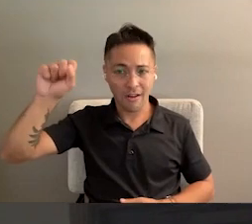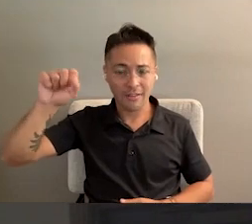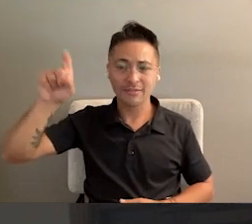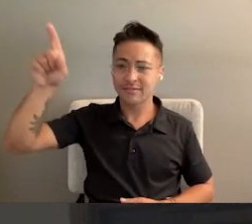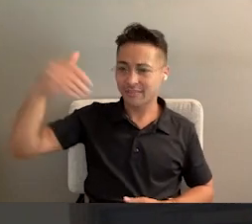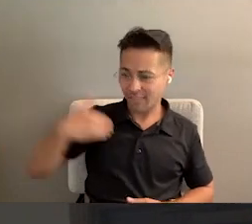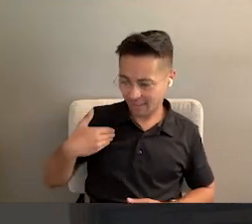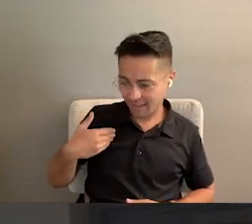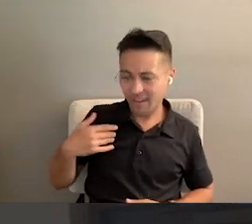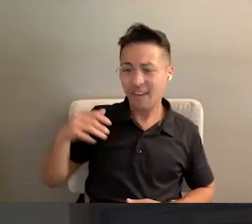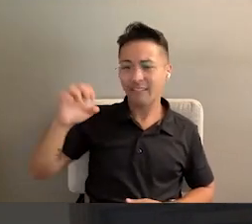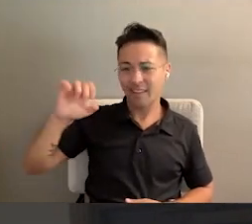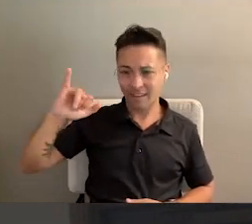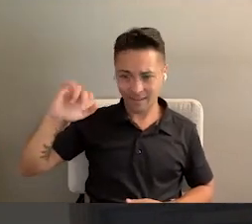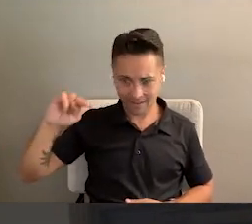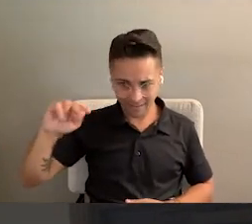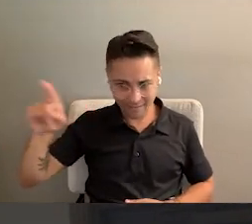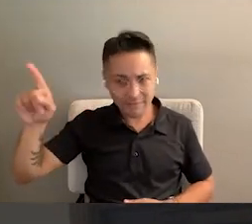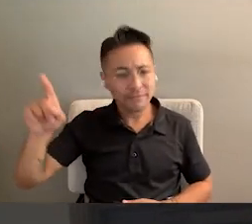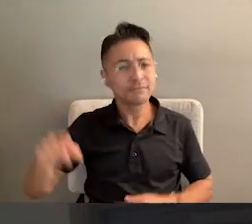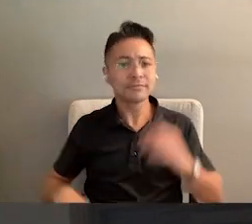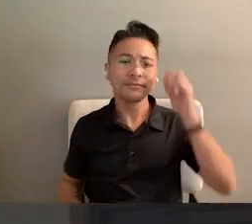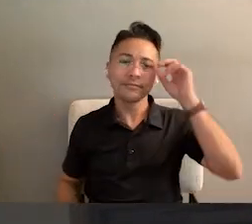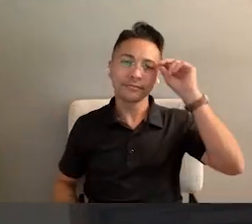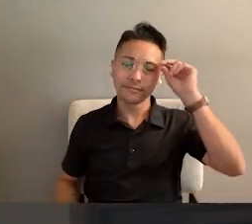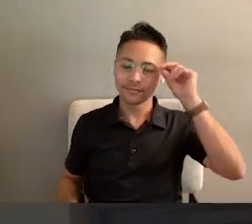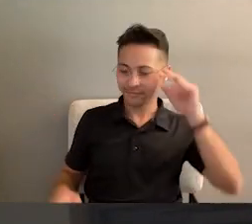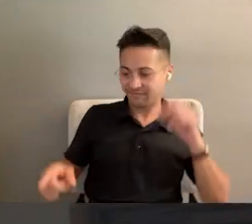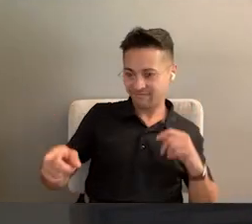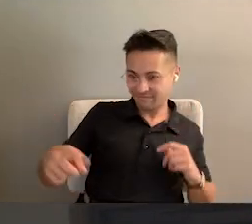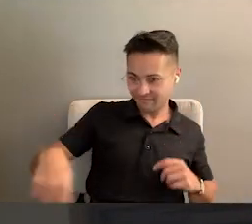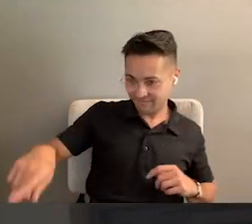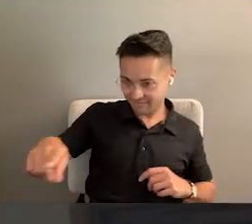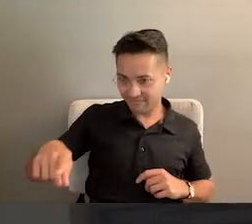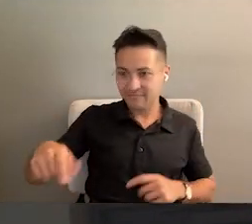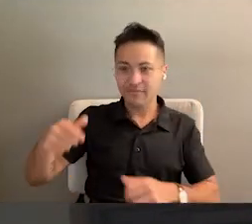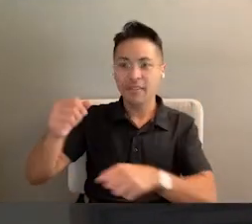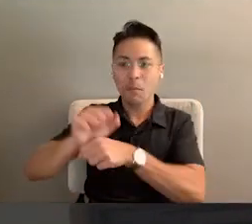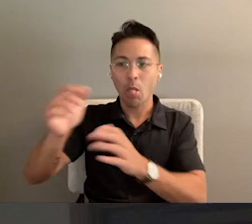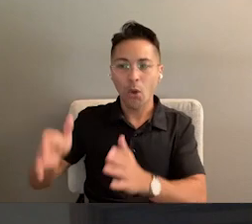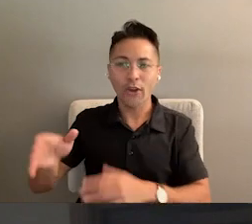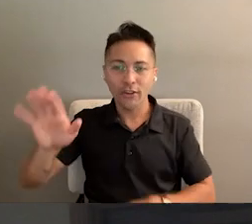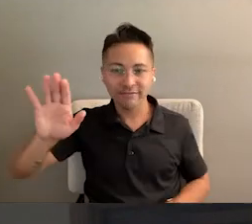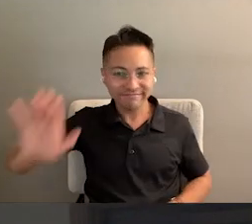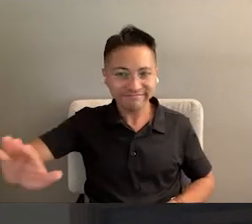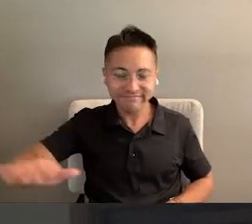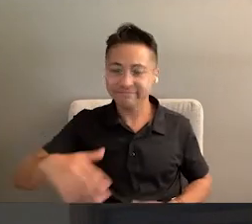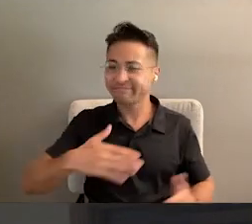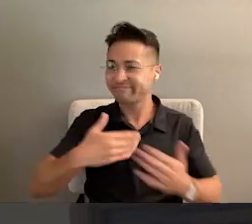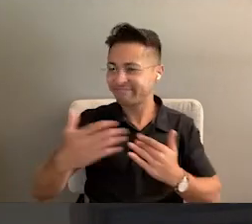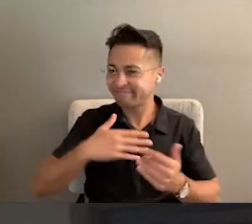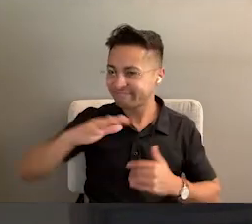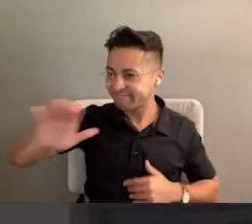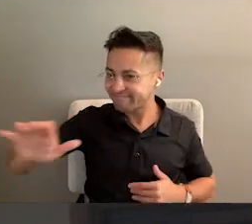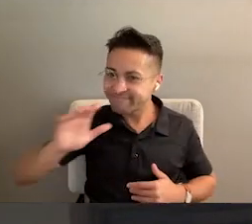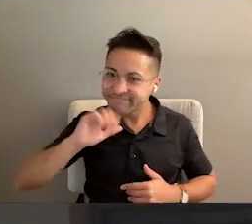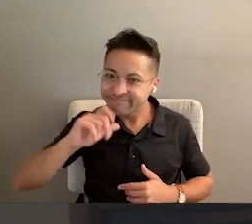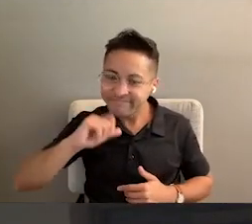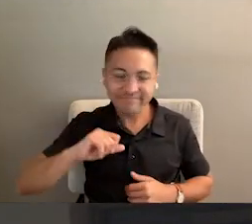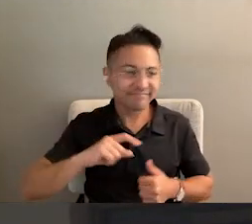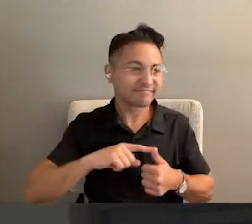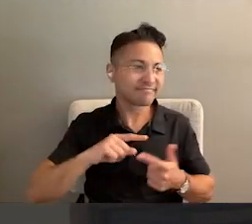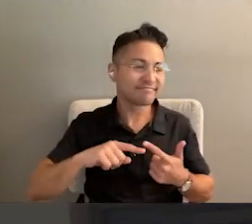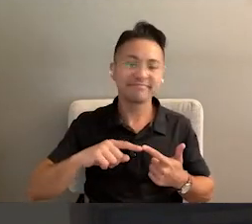their name that is given to the IRS. It is their name that has the employer identification number. They're the one that is the